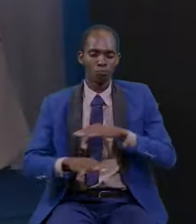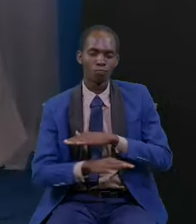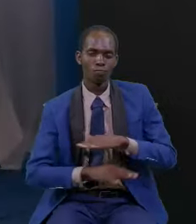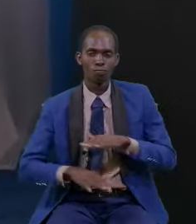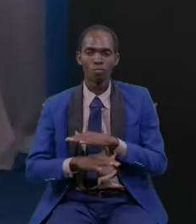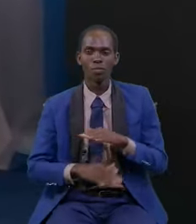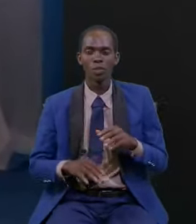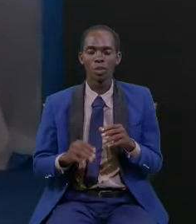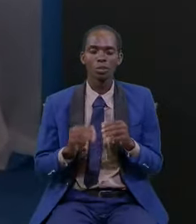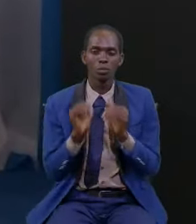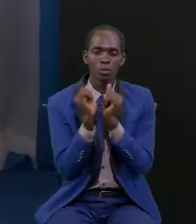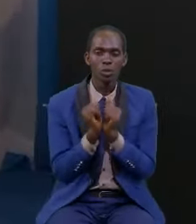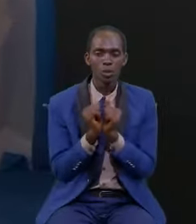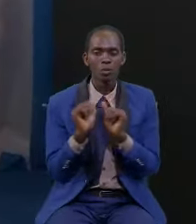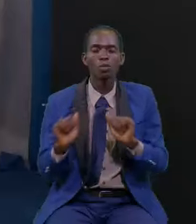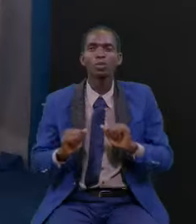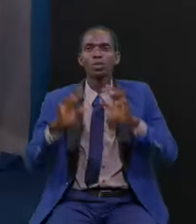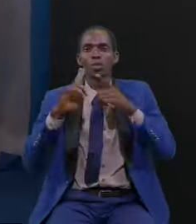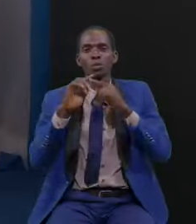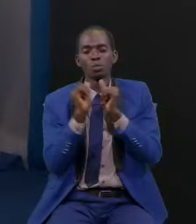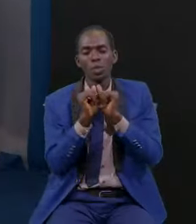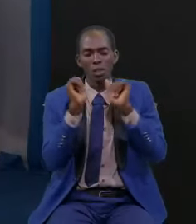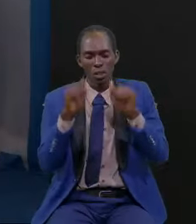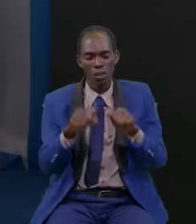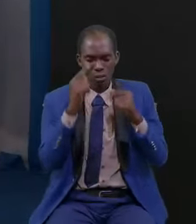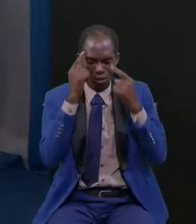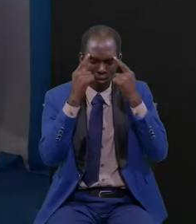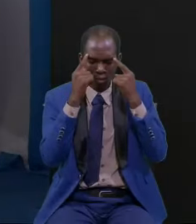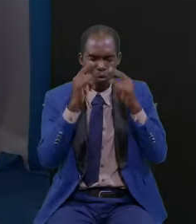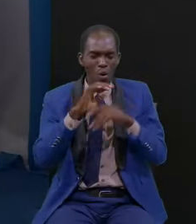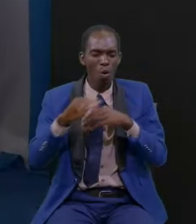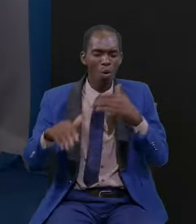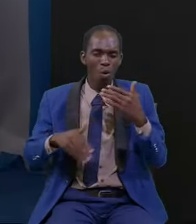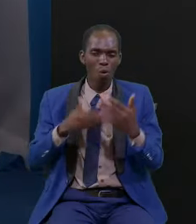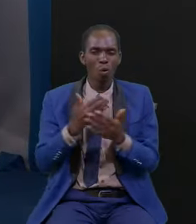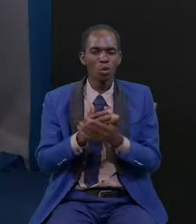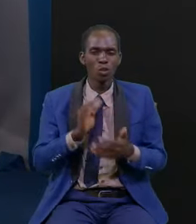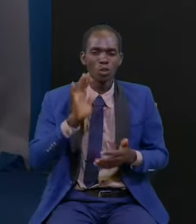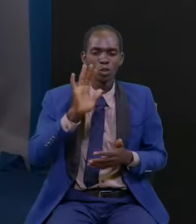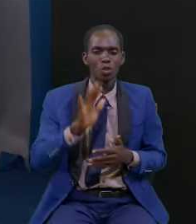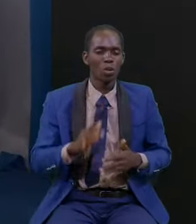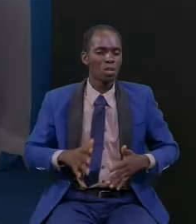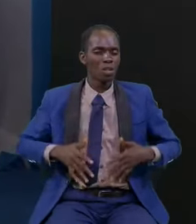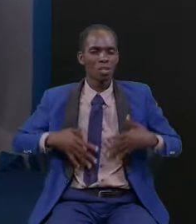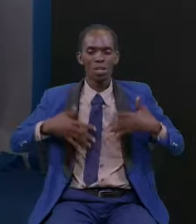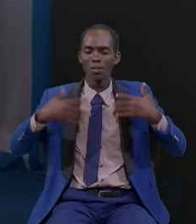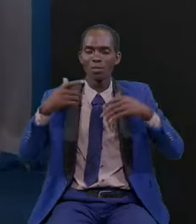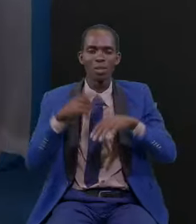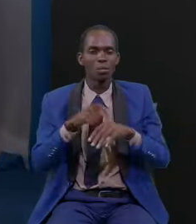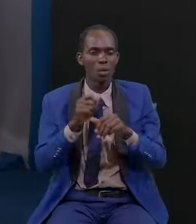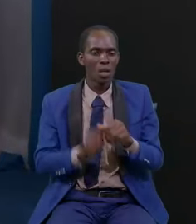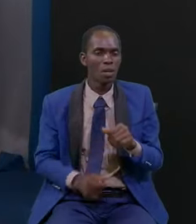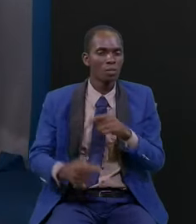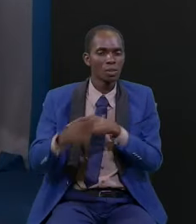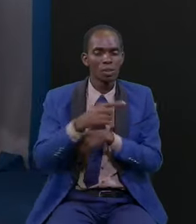of this? That all your lifetime, every day, fear rules